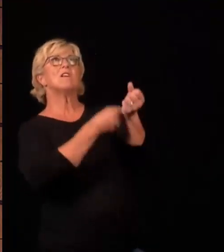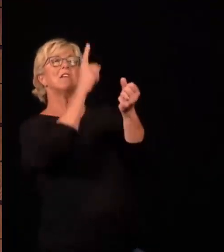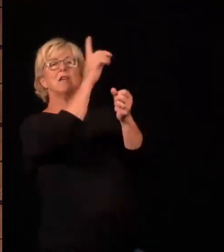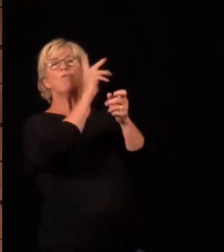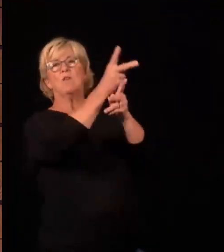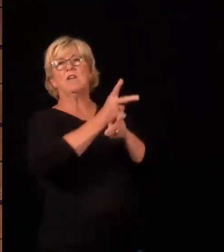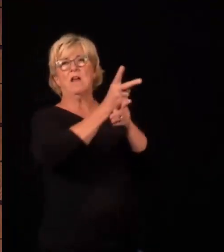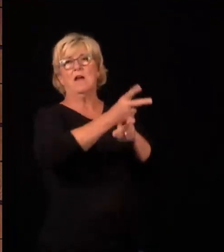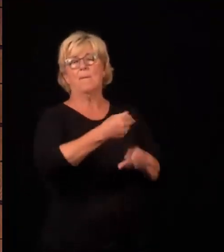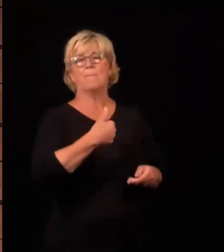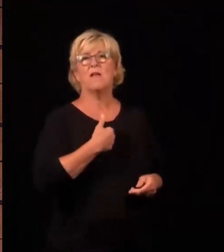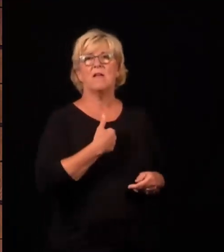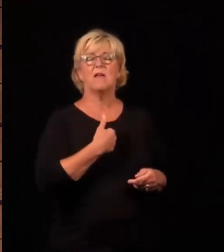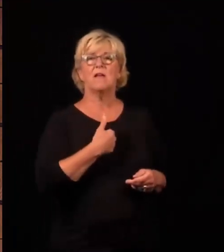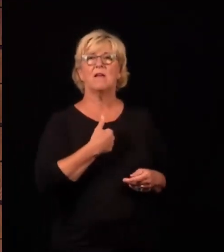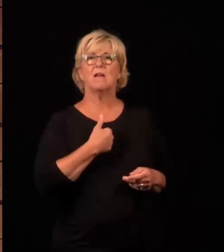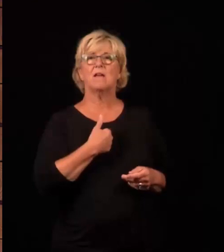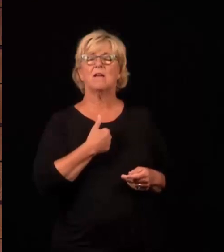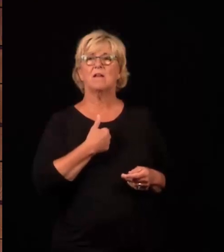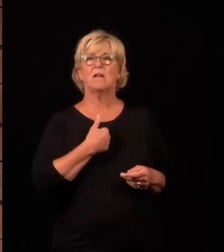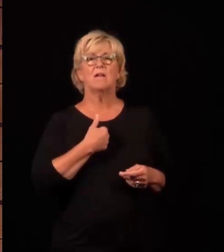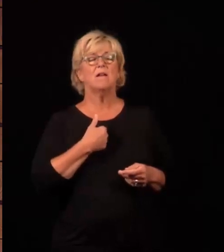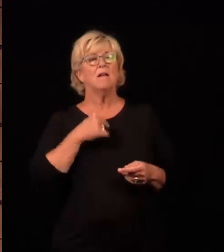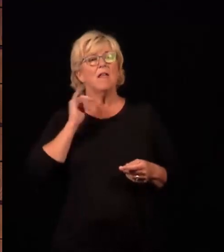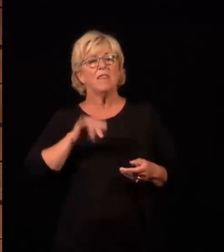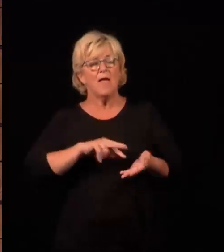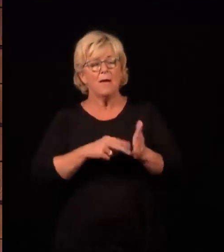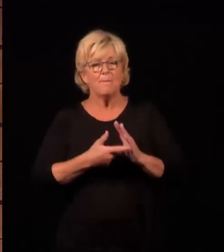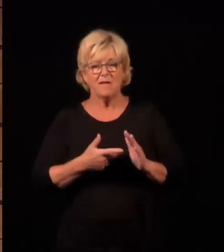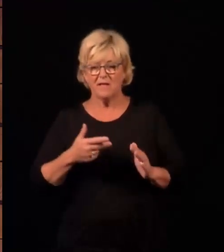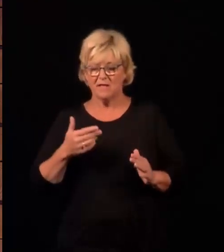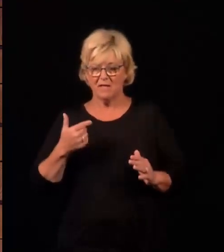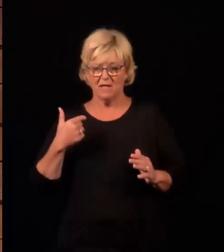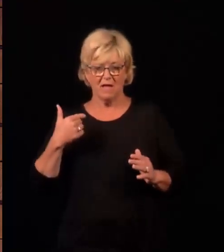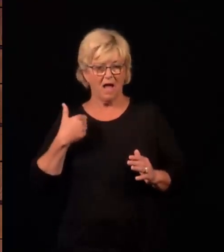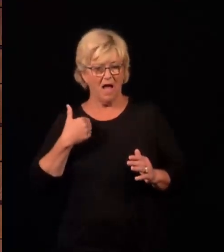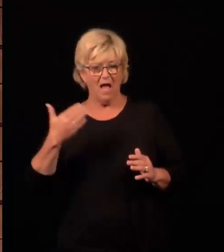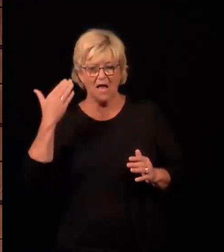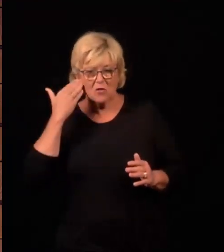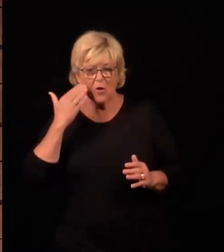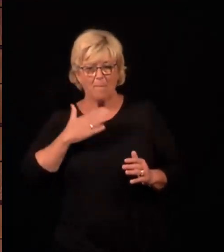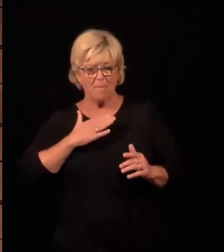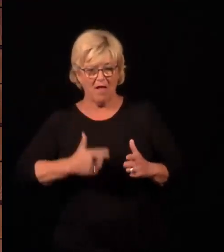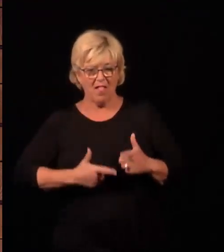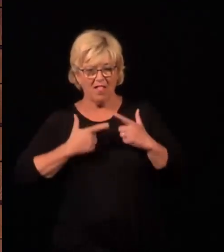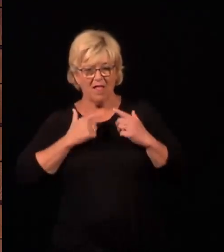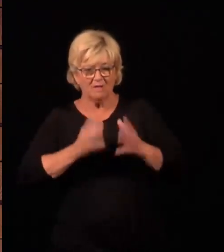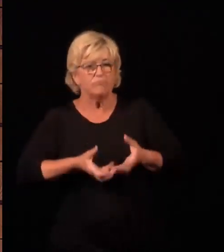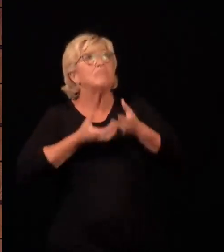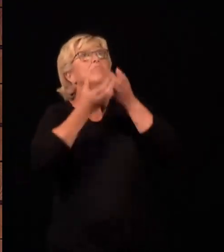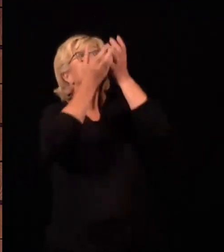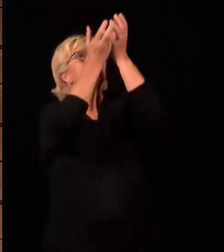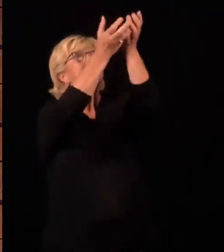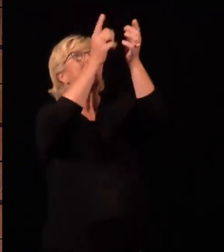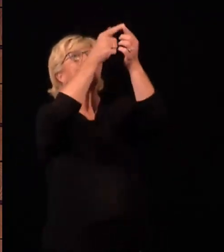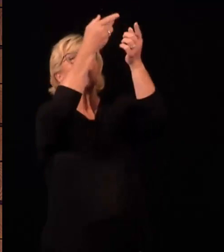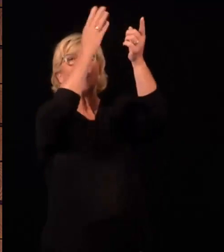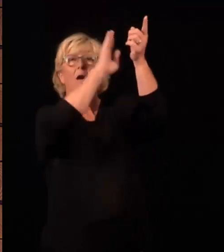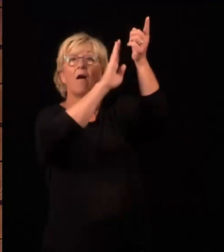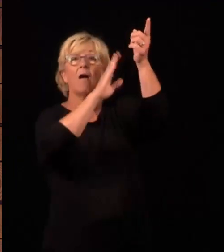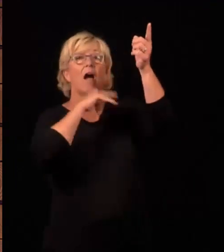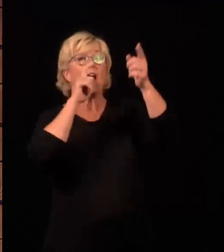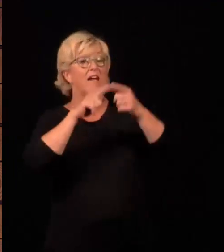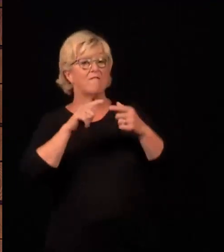care. It is rooted in the knowledge that our lives are in God's hands. Therefore, I do not